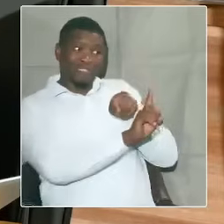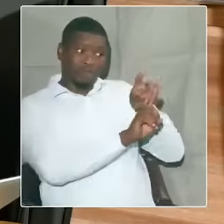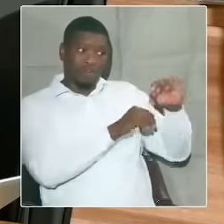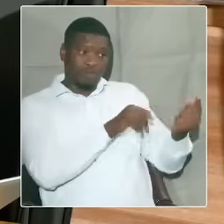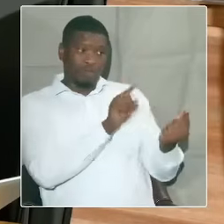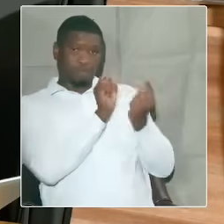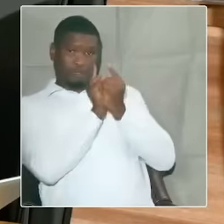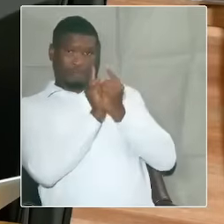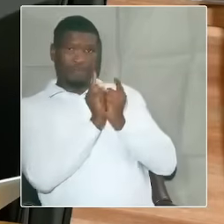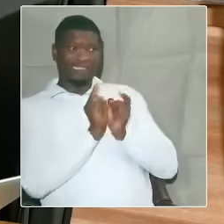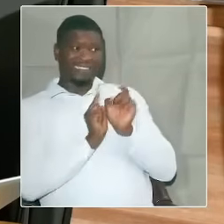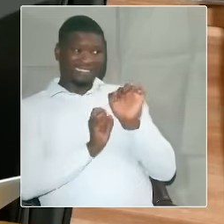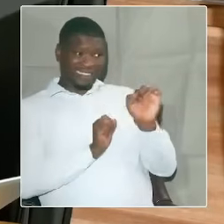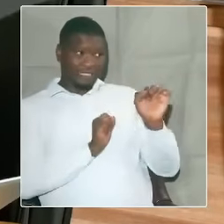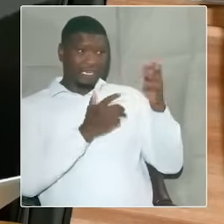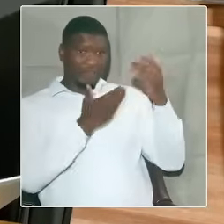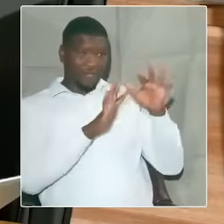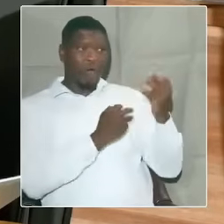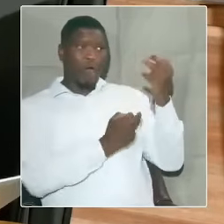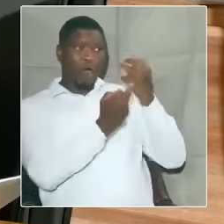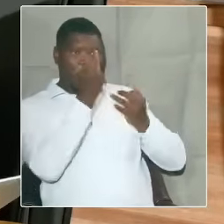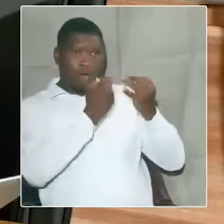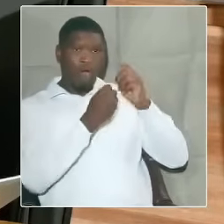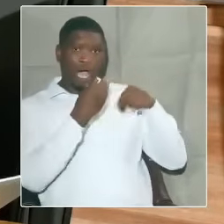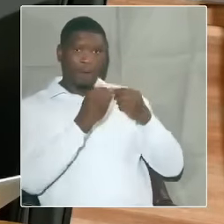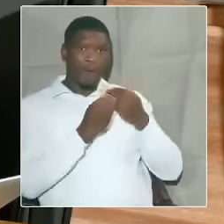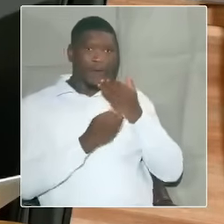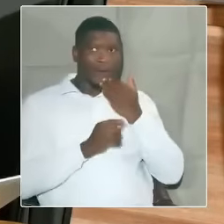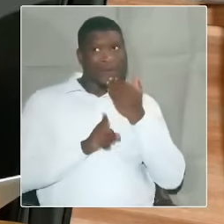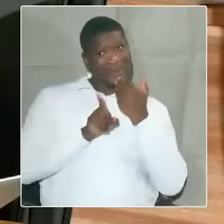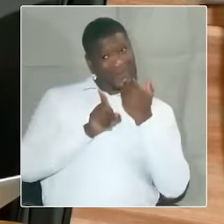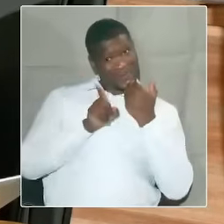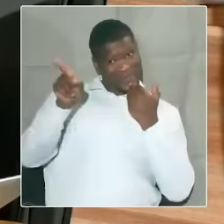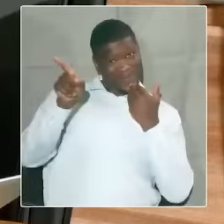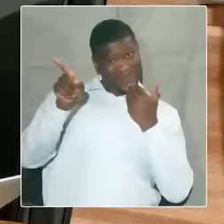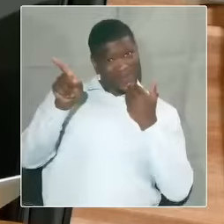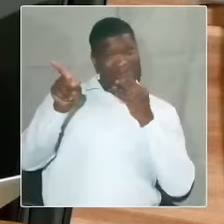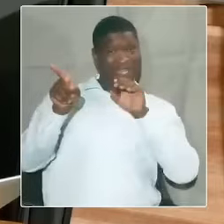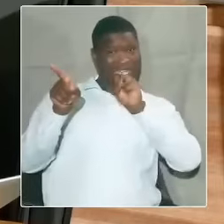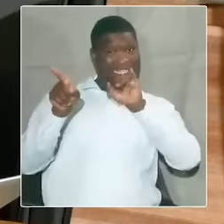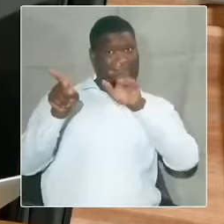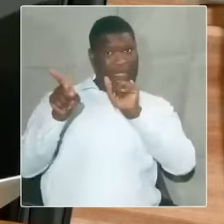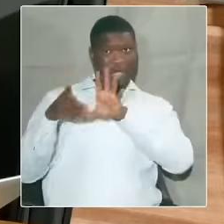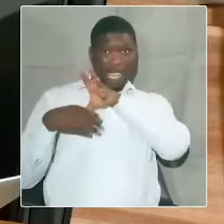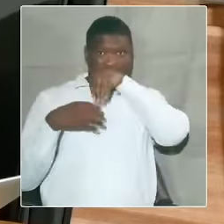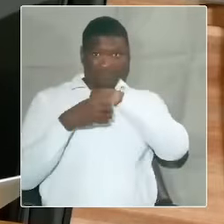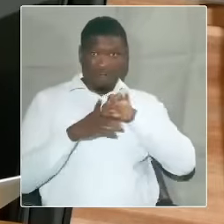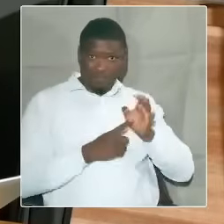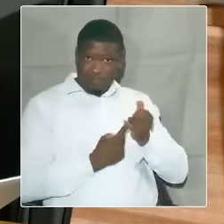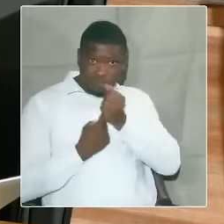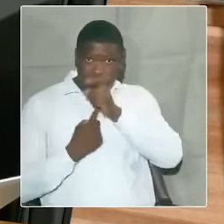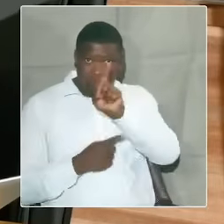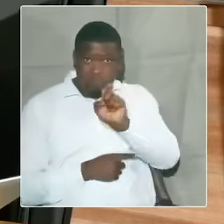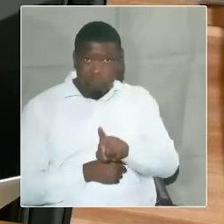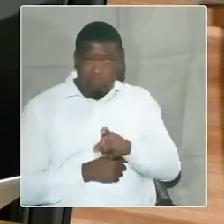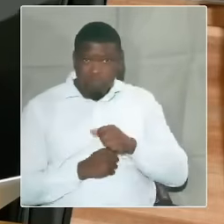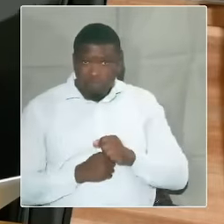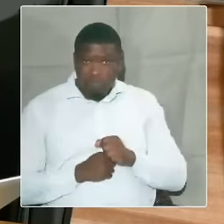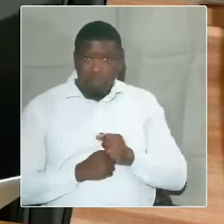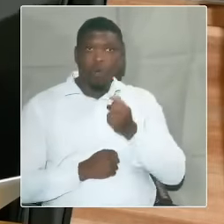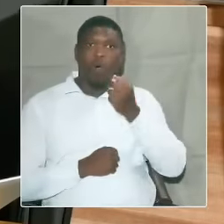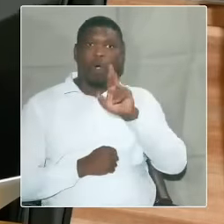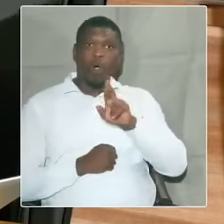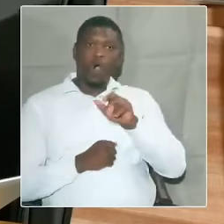the concerned party who came to see you implicated General Sibia in the